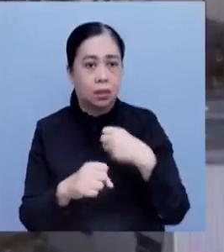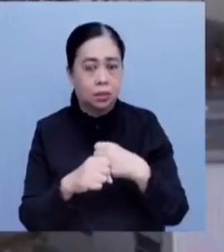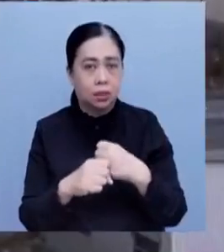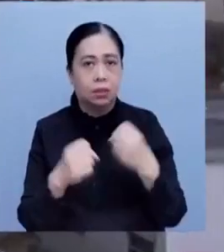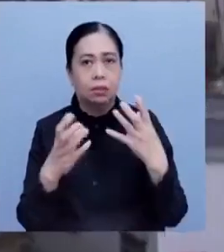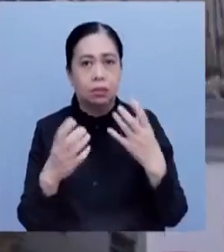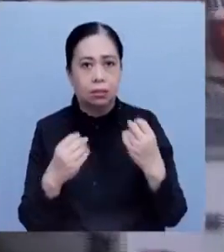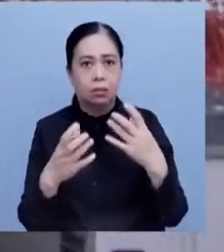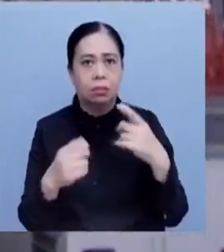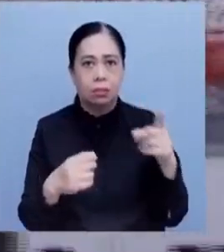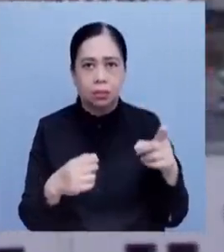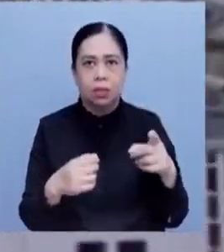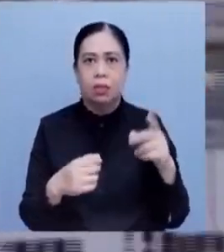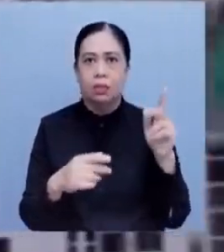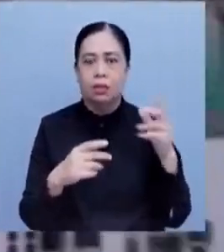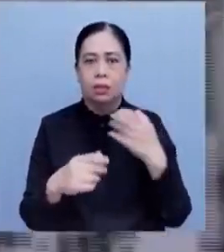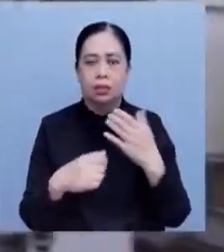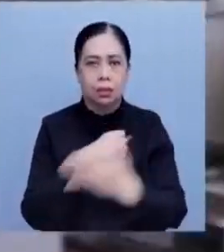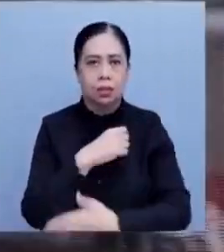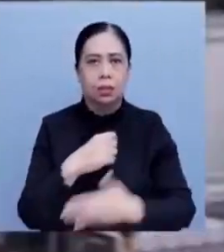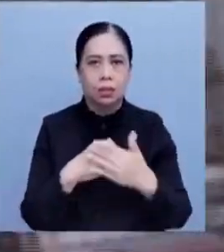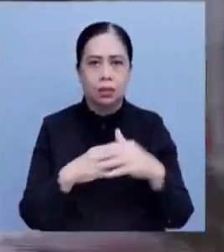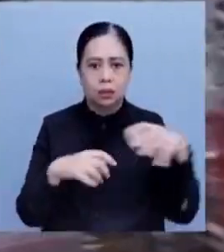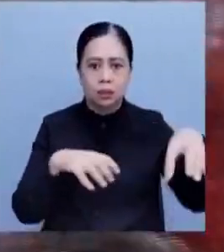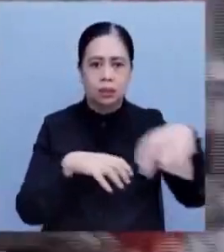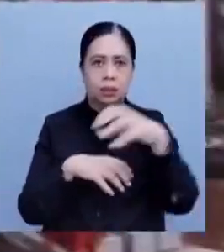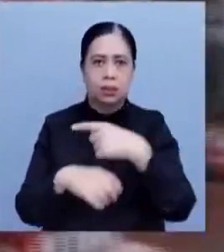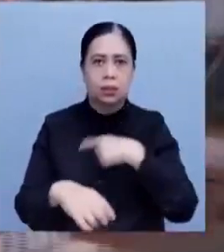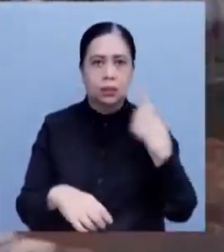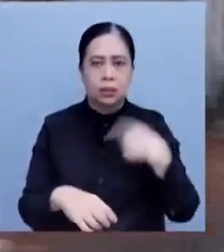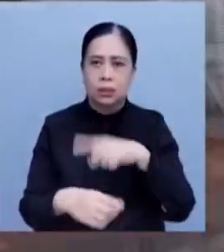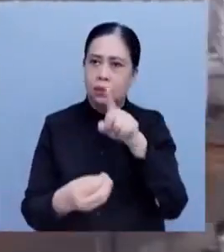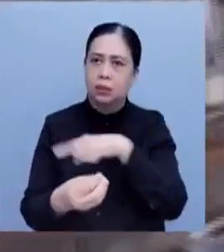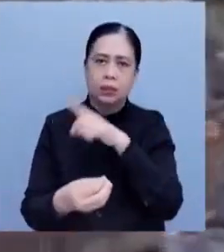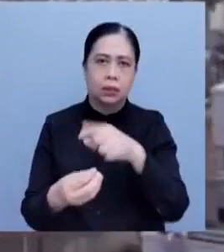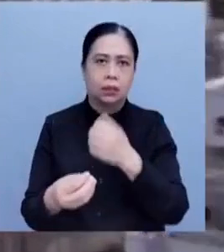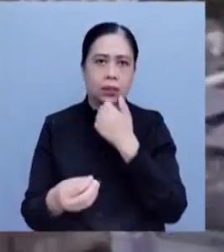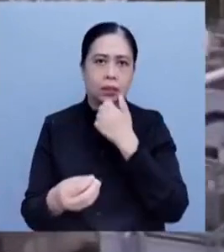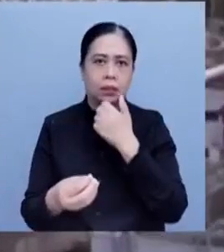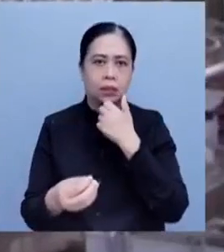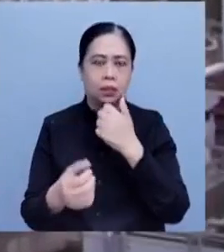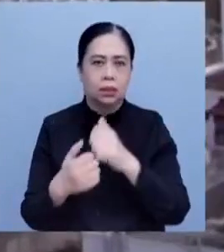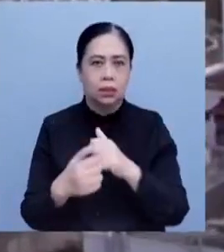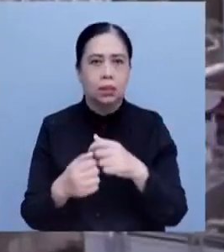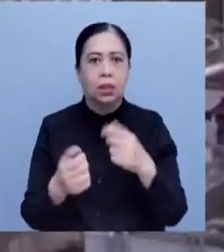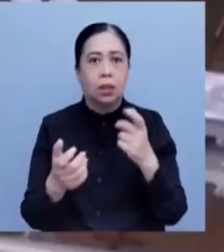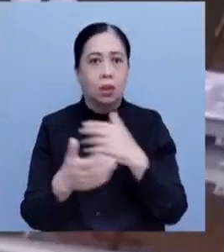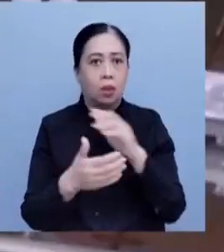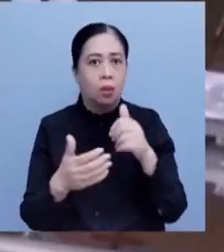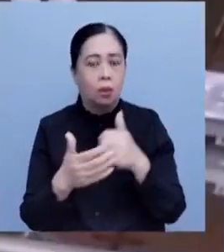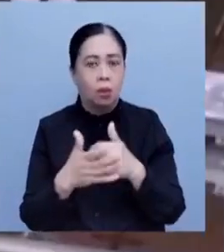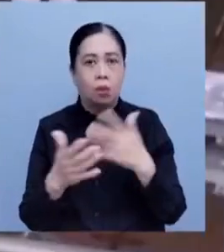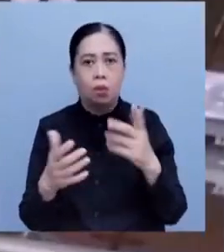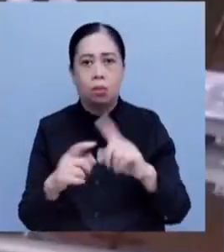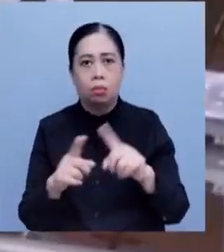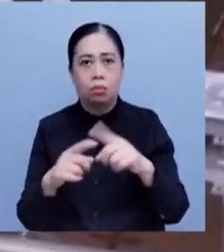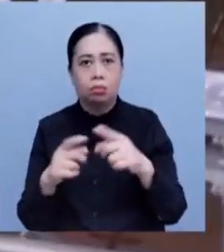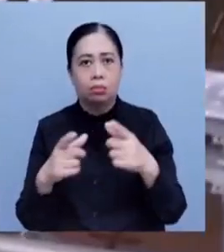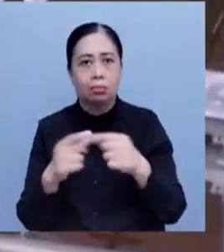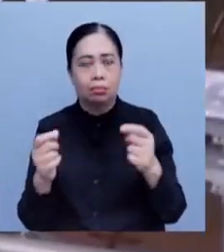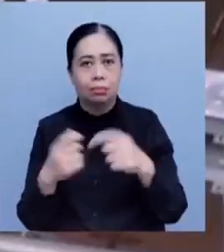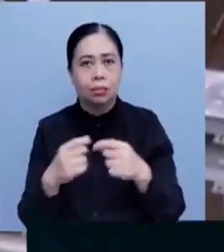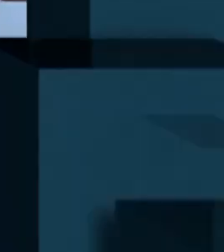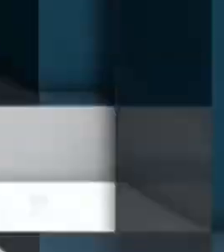are slamming Japan's move, including neighboring China, which has already imposed a seafood ban on Fukushima and other Japanese